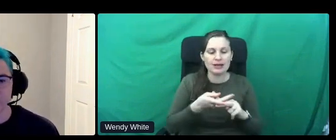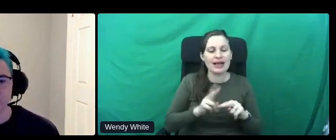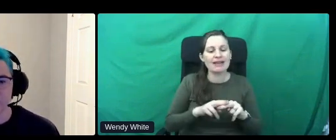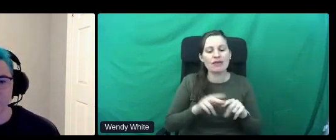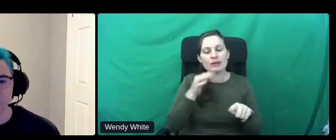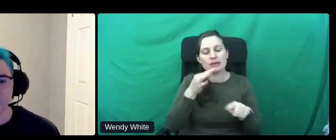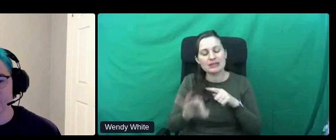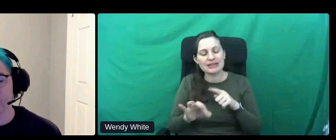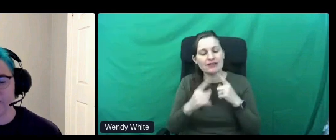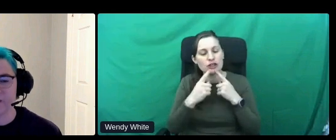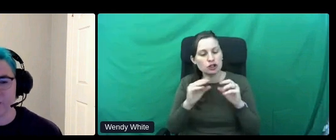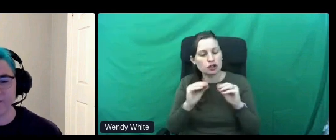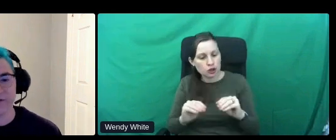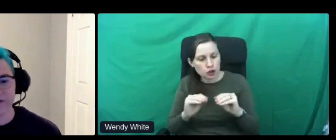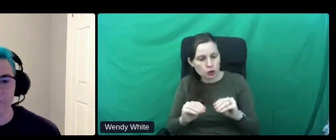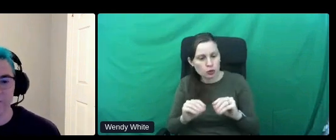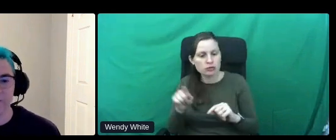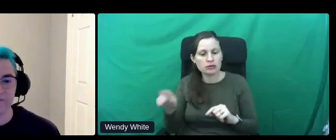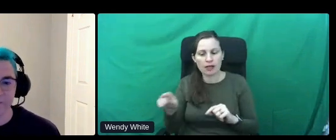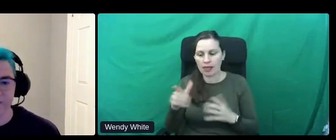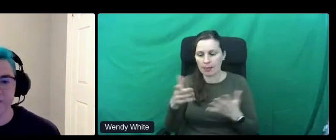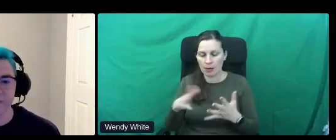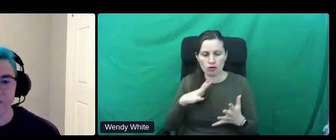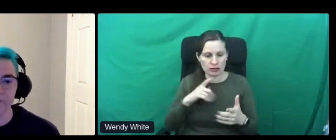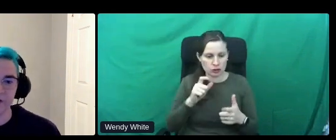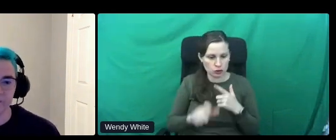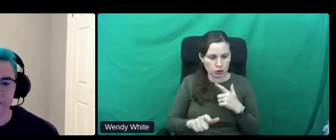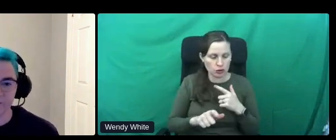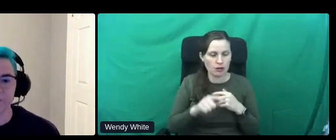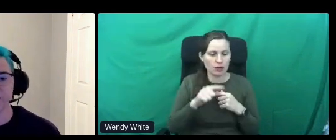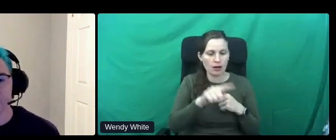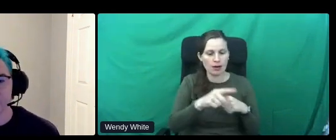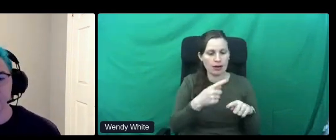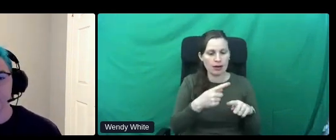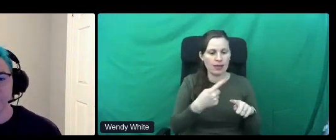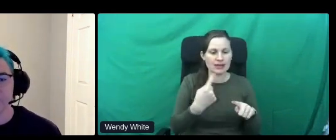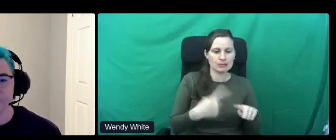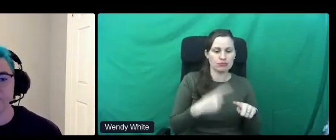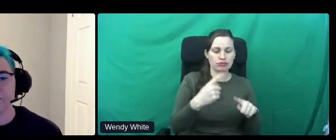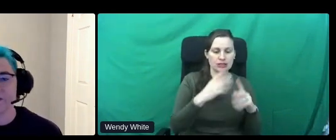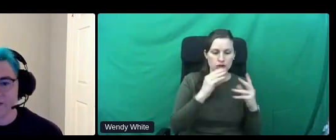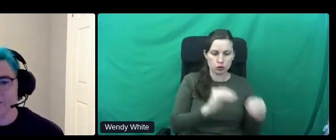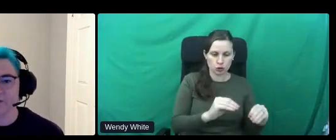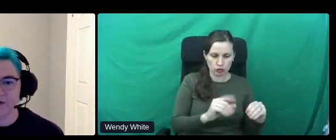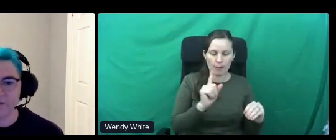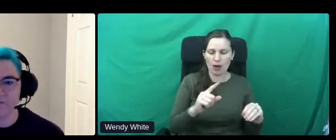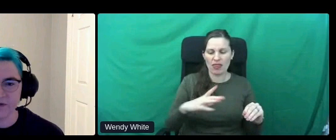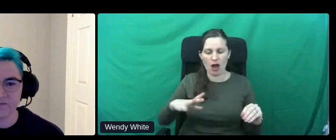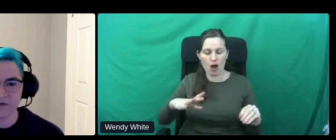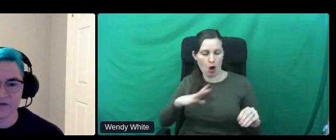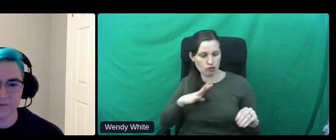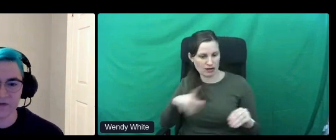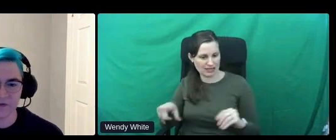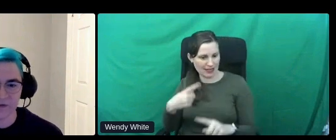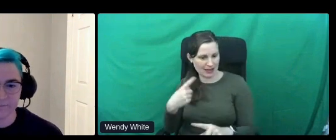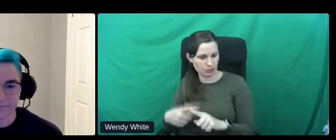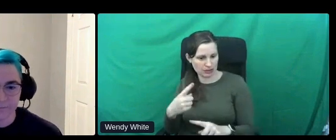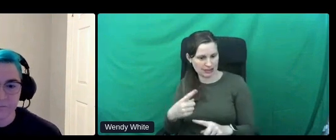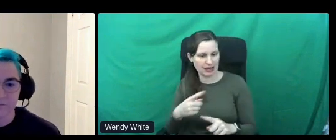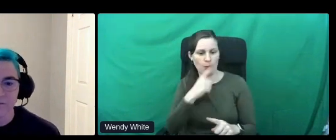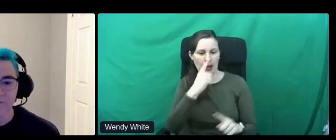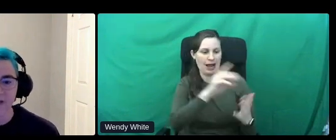tutorials that we knew a player was already doing, for example, we have a sprint tutorial, but they're already sprinting, we can dismiss that tutorial before it even shows up on